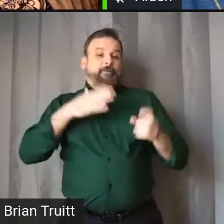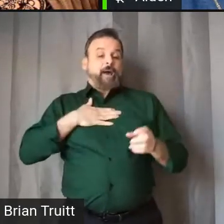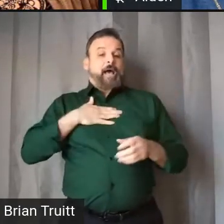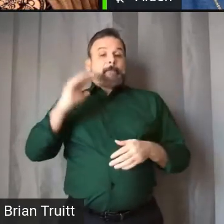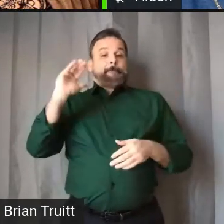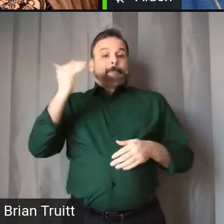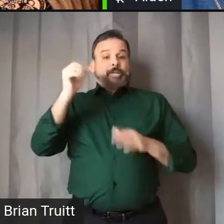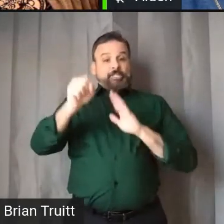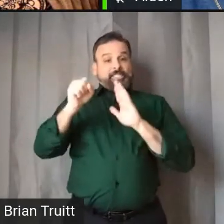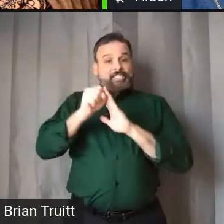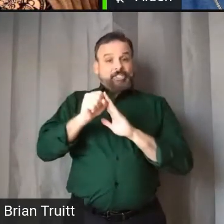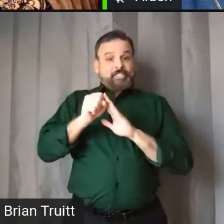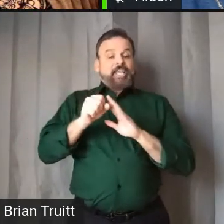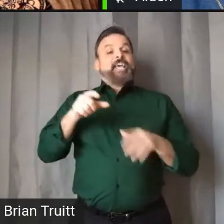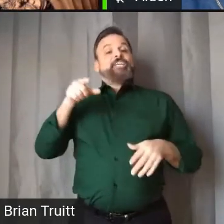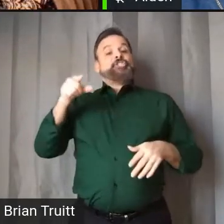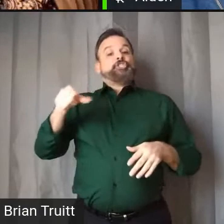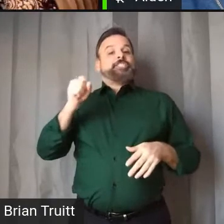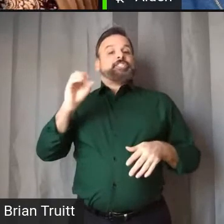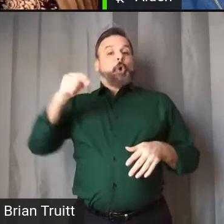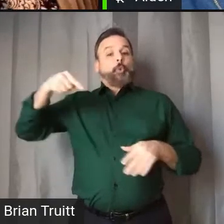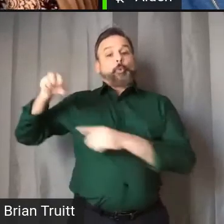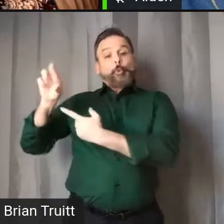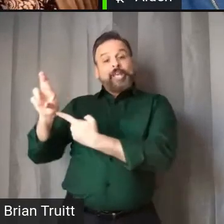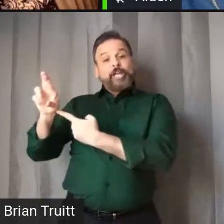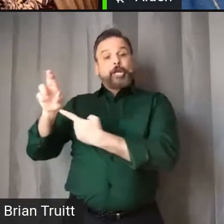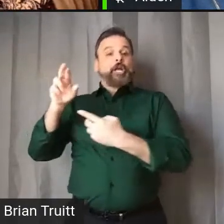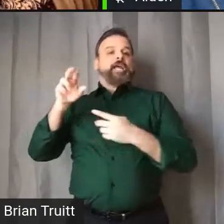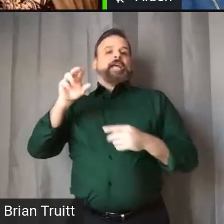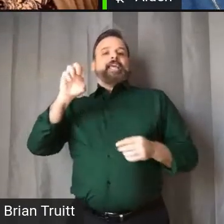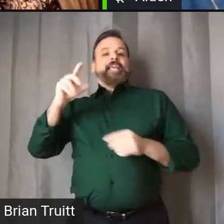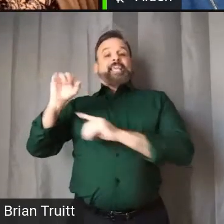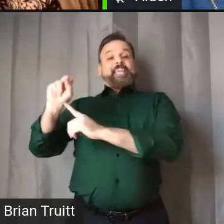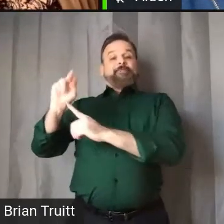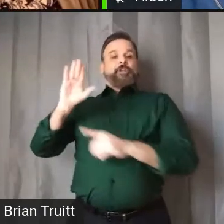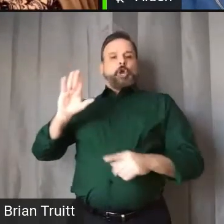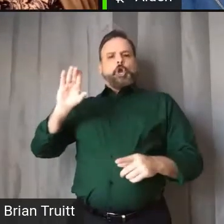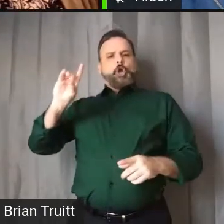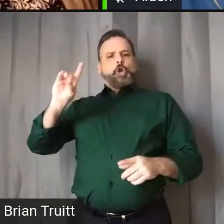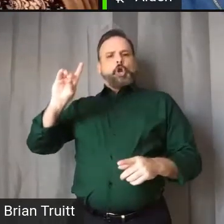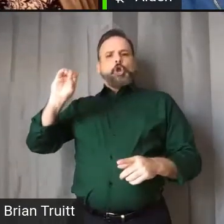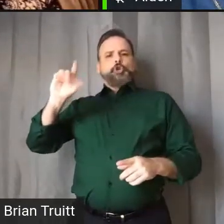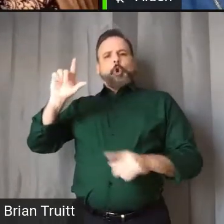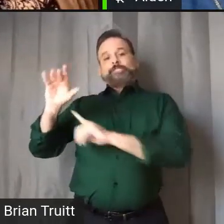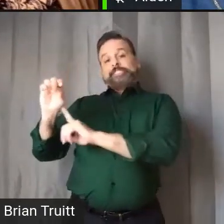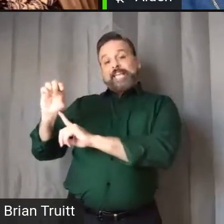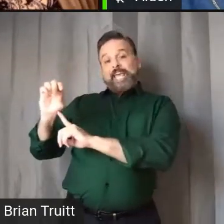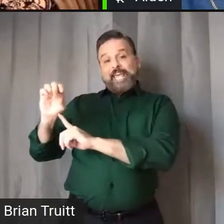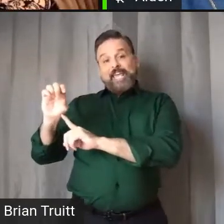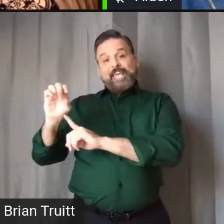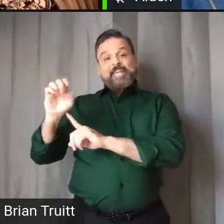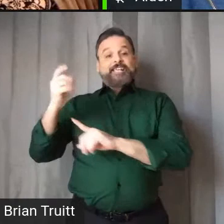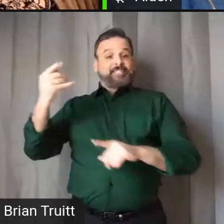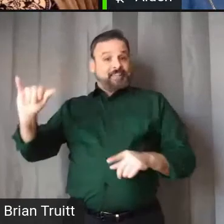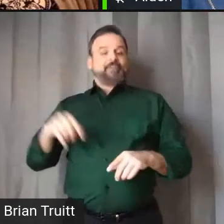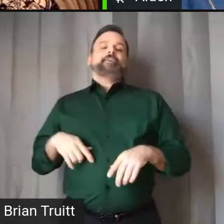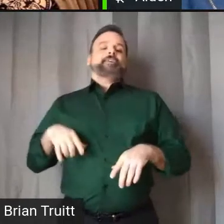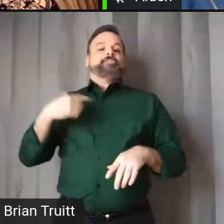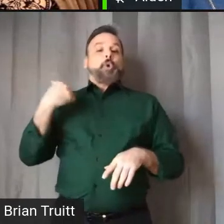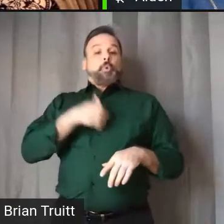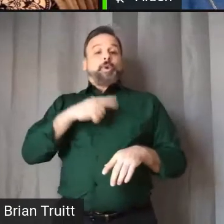so queer, even her dulce is pan, which is like something that Dahlia originally said about me and kind of like helped inspire this book. So we have to love